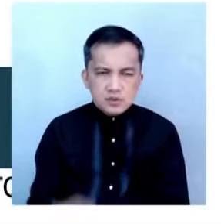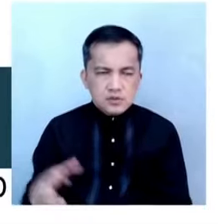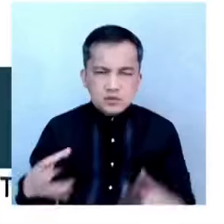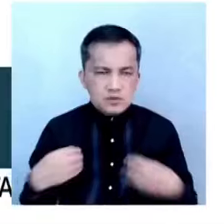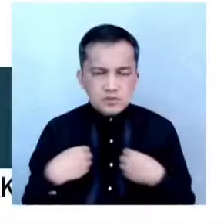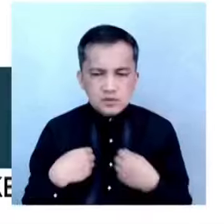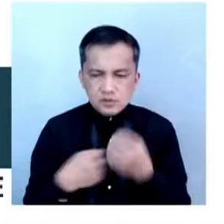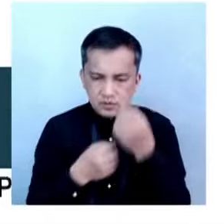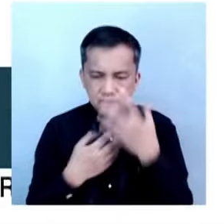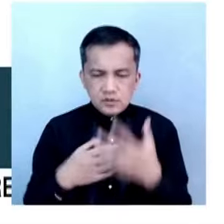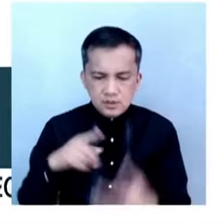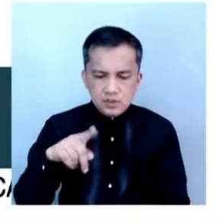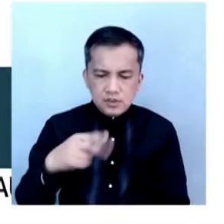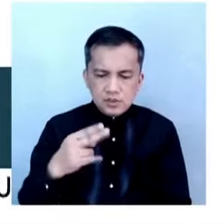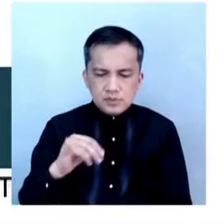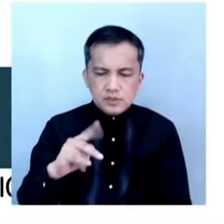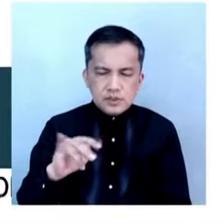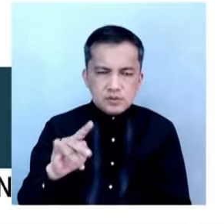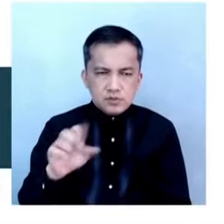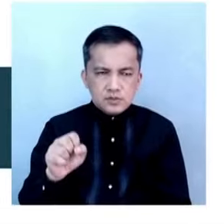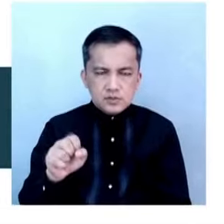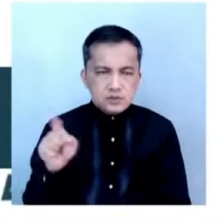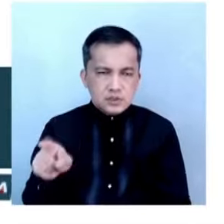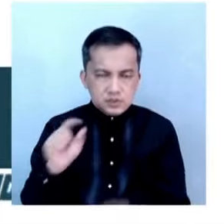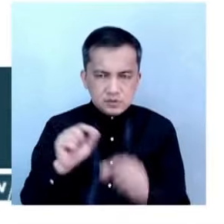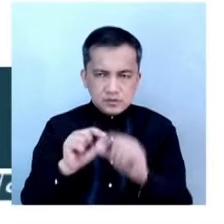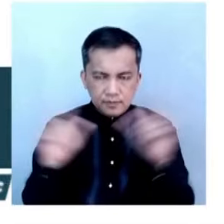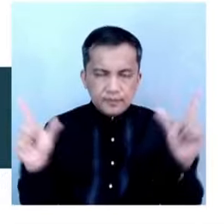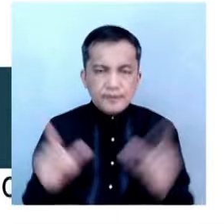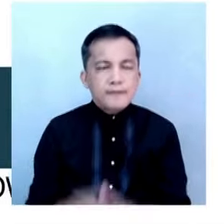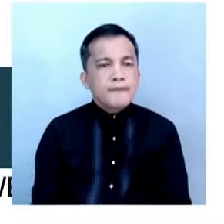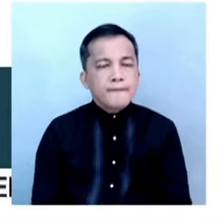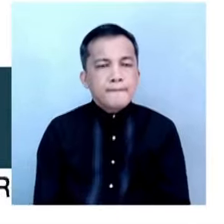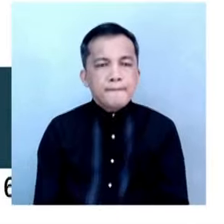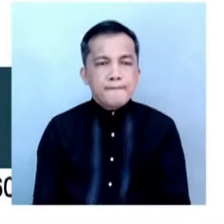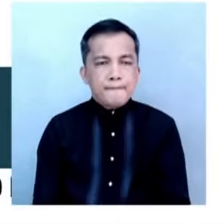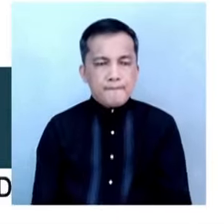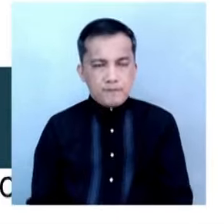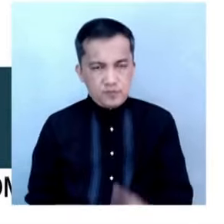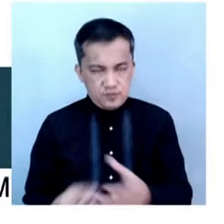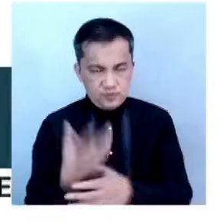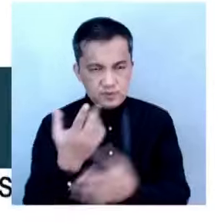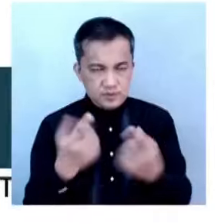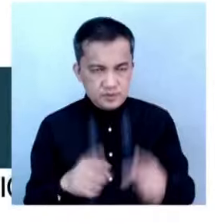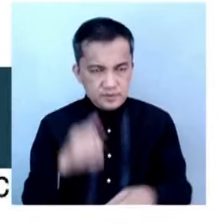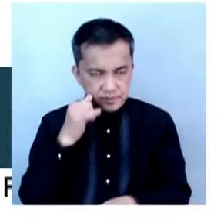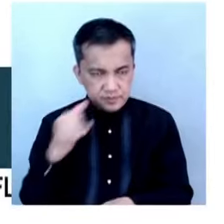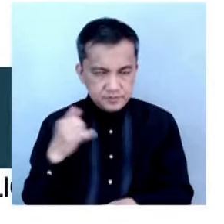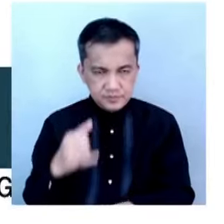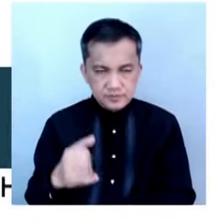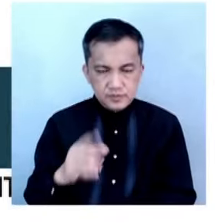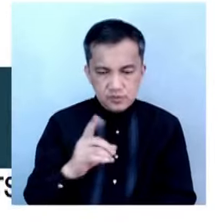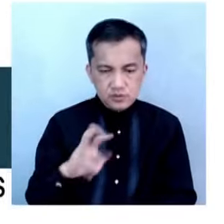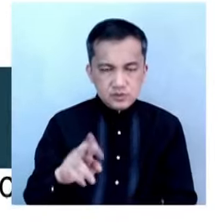guidance from FEVOX, that they were caught by surprise that with the eruption that happened last night? Dr. Sevilla.